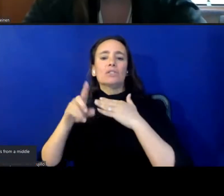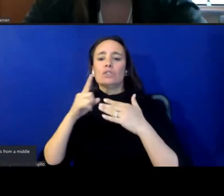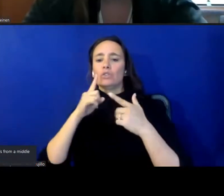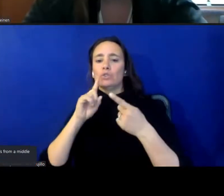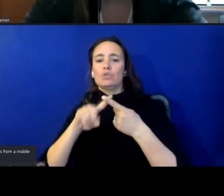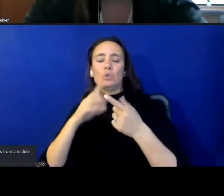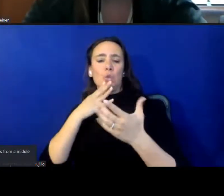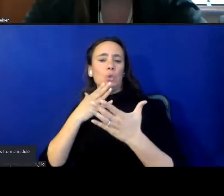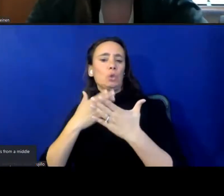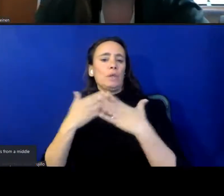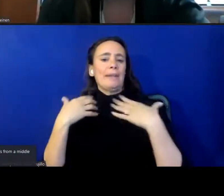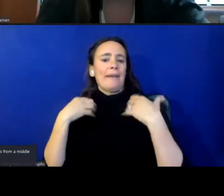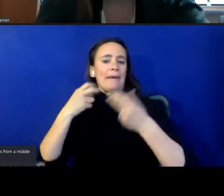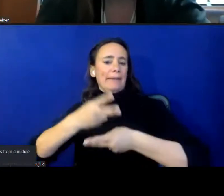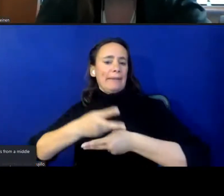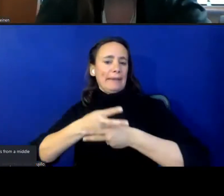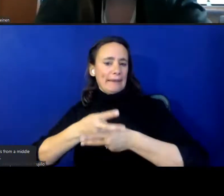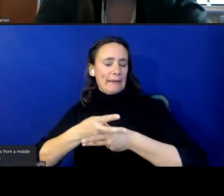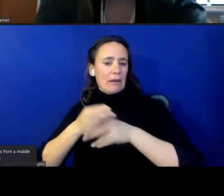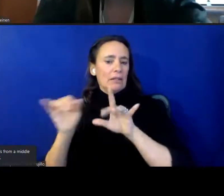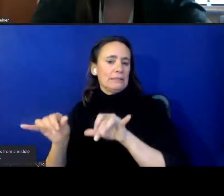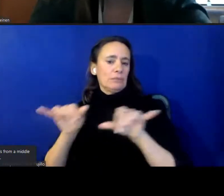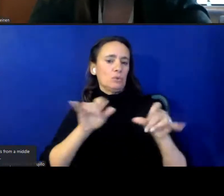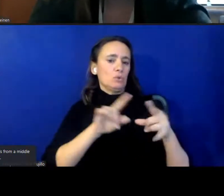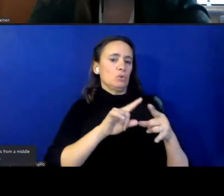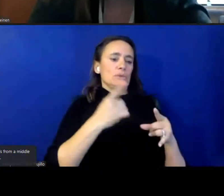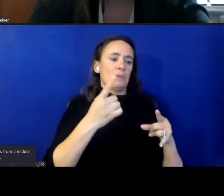or an urban environment.